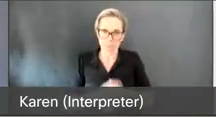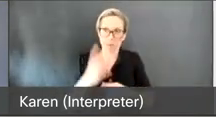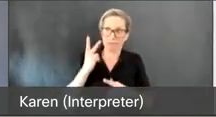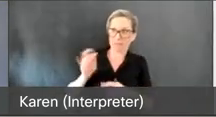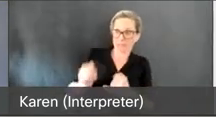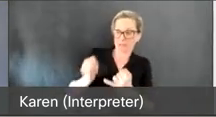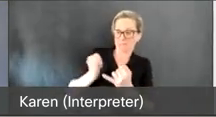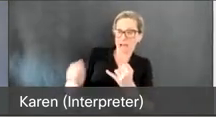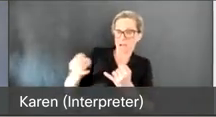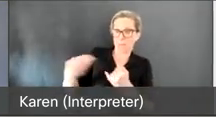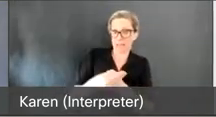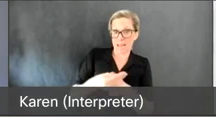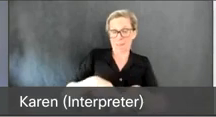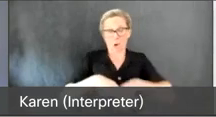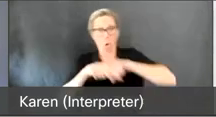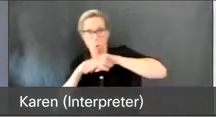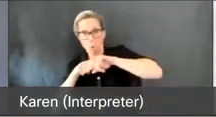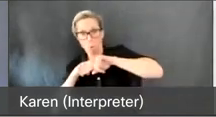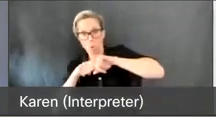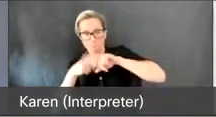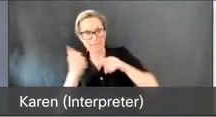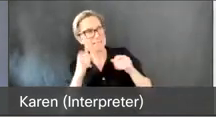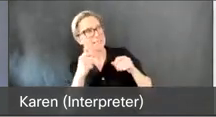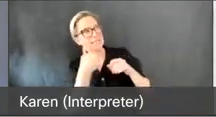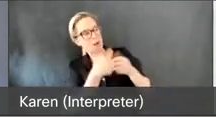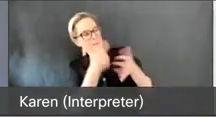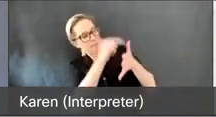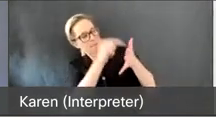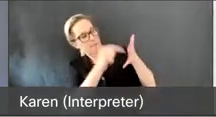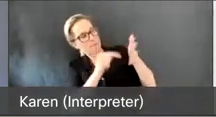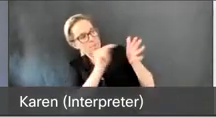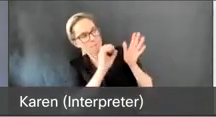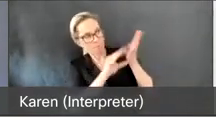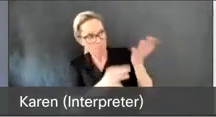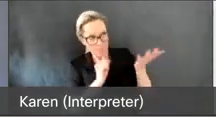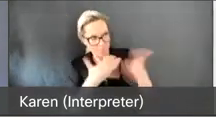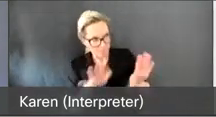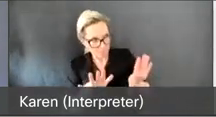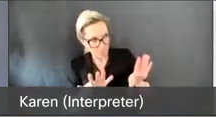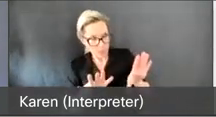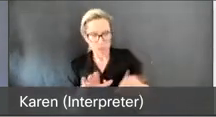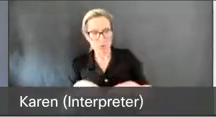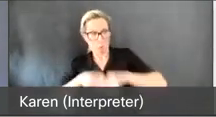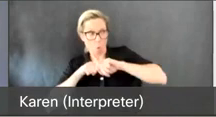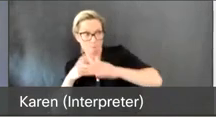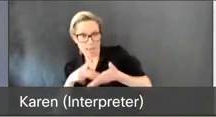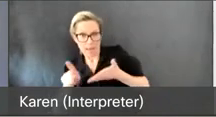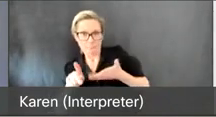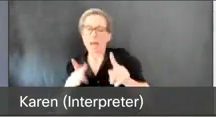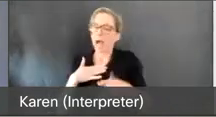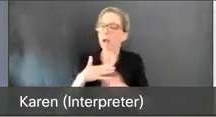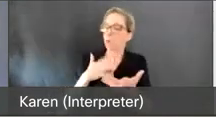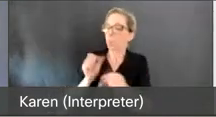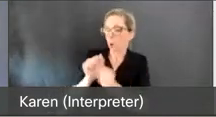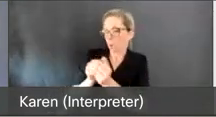been withheld because that punch list isn't being addressed. We're totally happy to work with the parties to go through that if you wanted